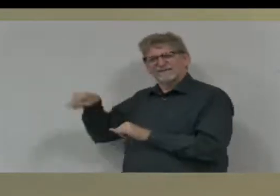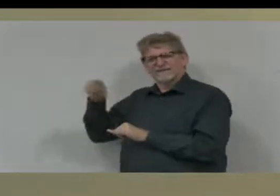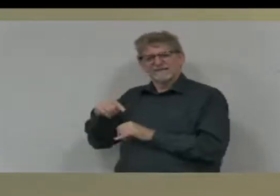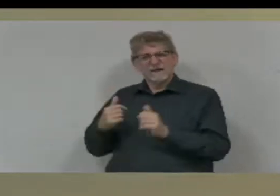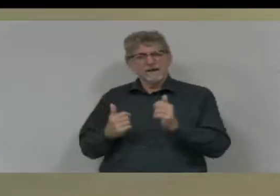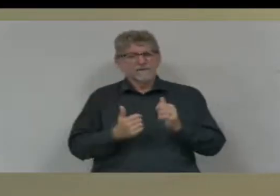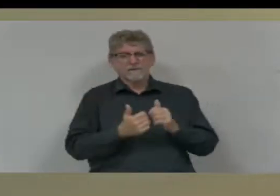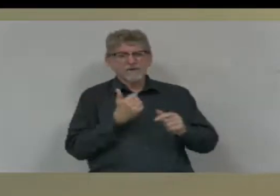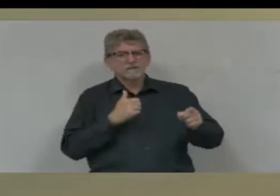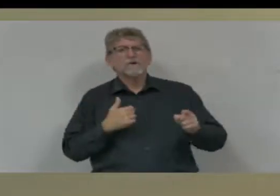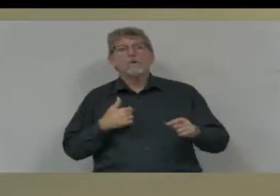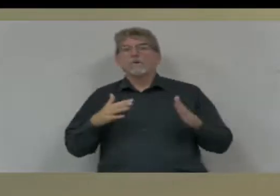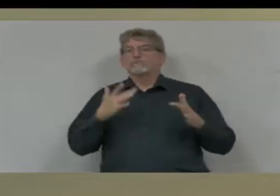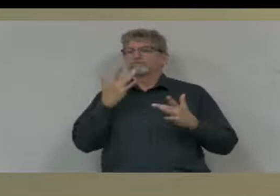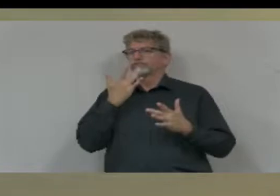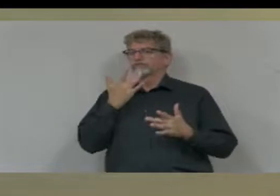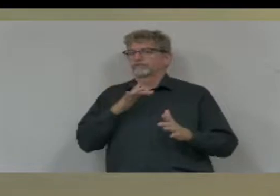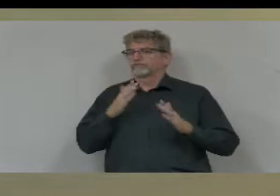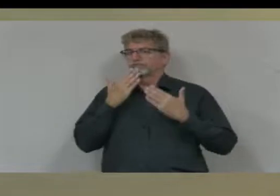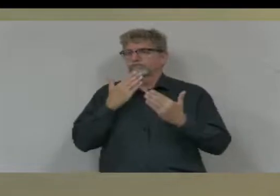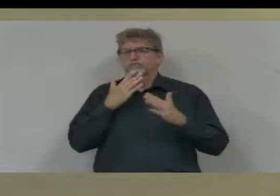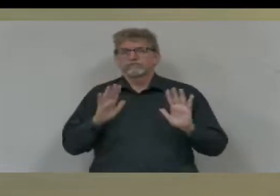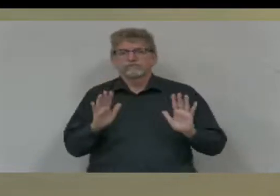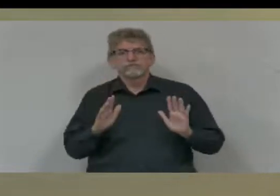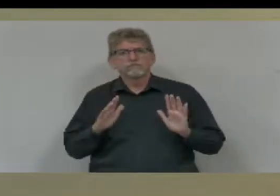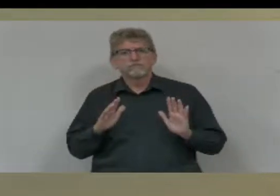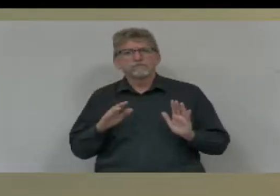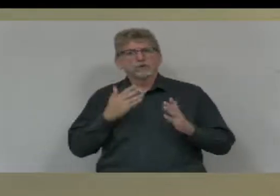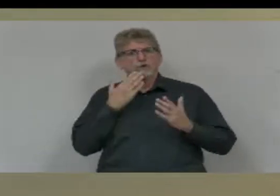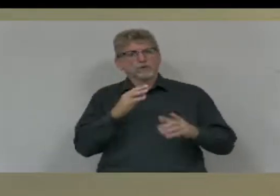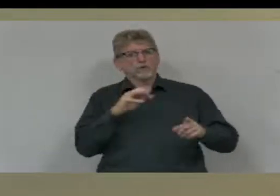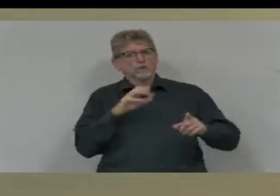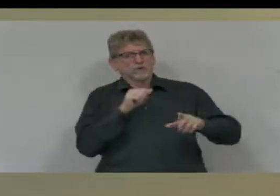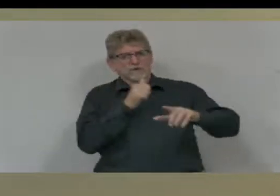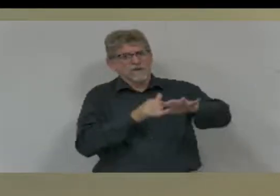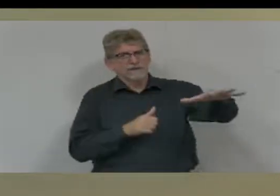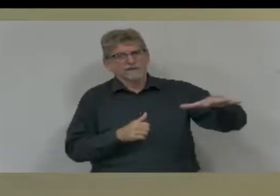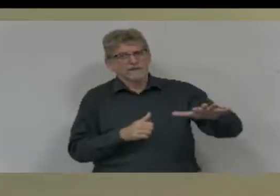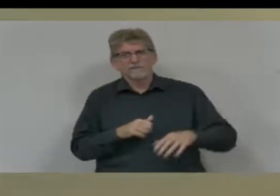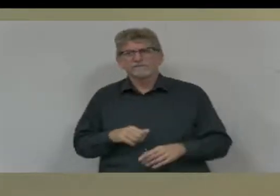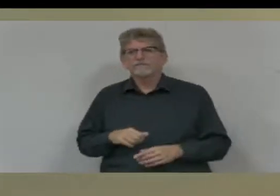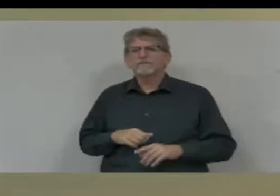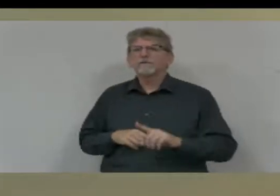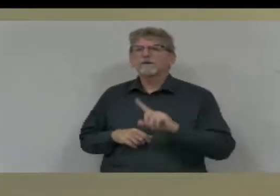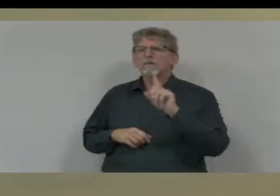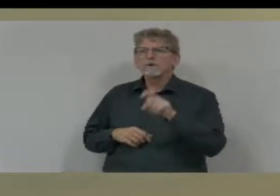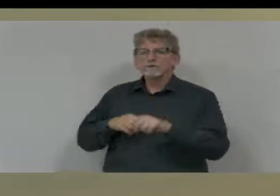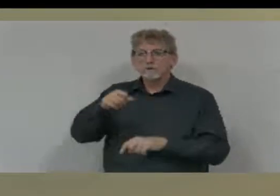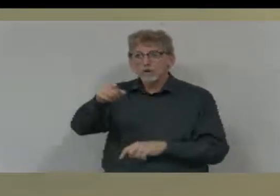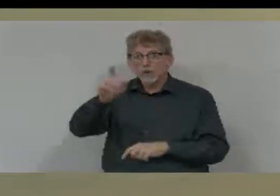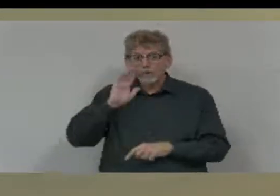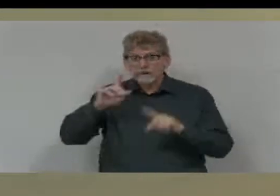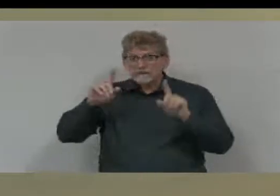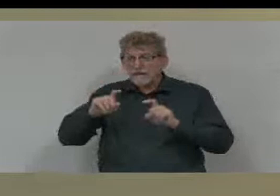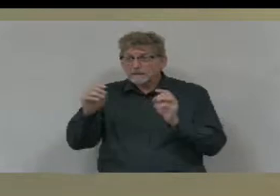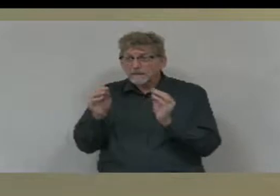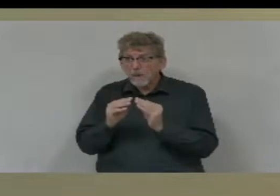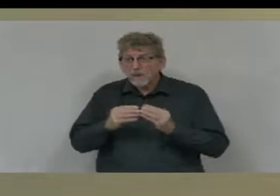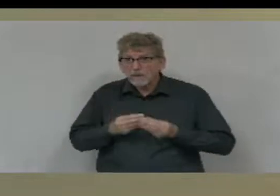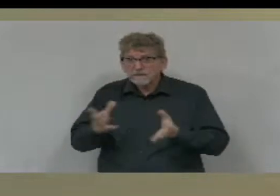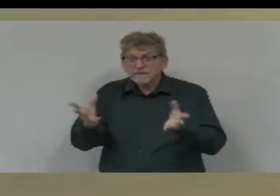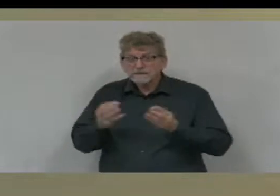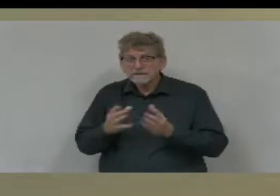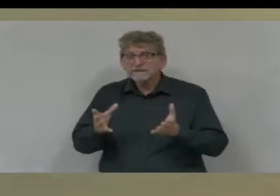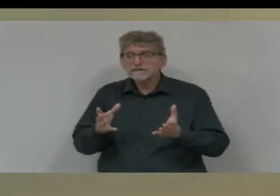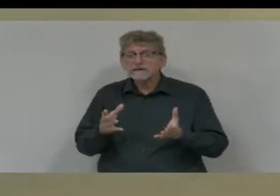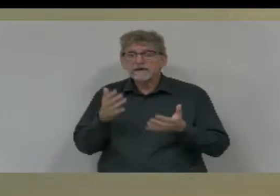I think it might be a different picture otherwise. Right. Are we going to be testing more as more vaccines are like